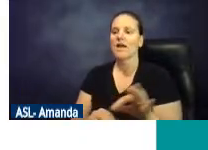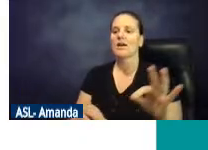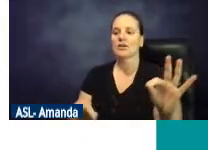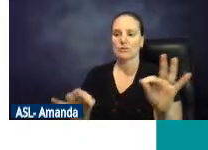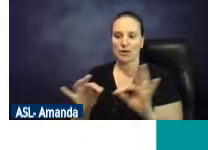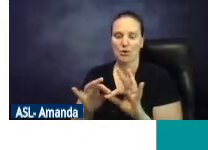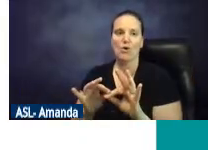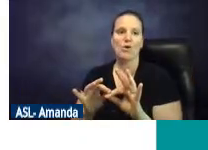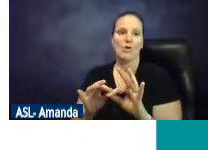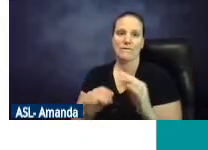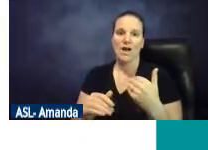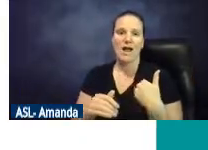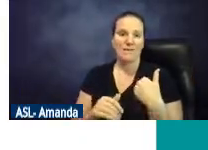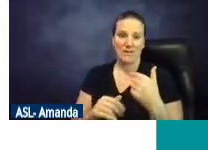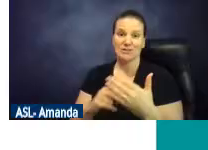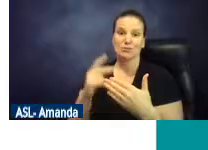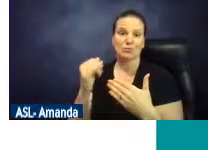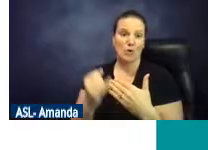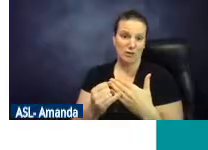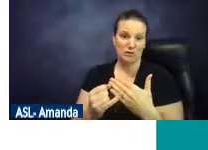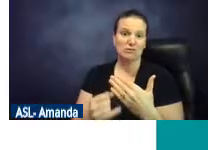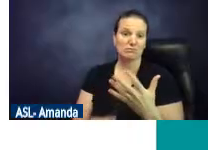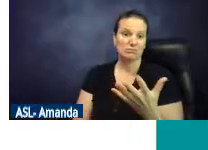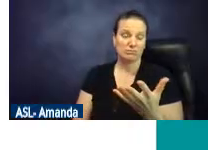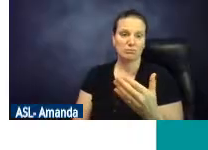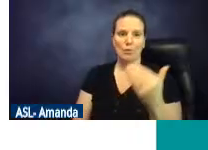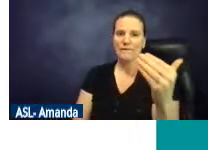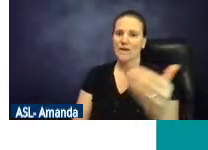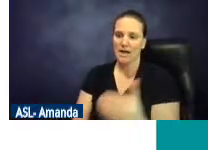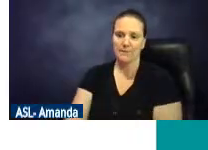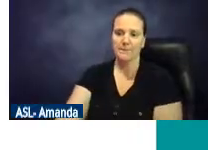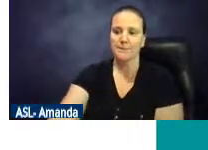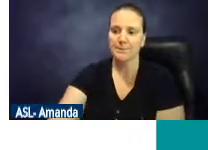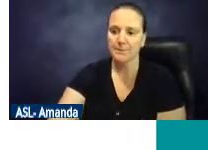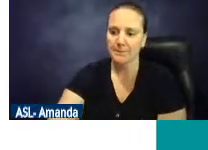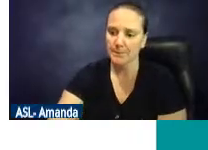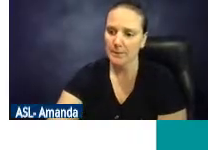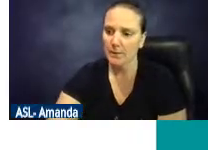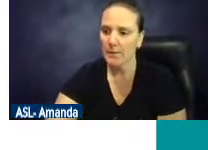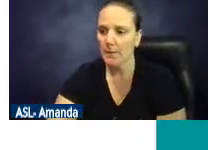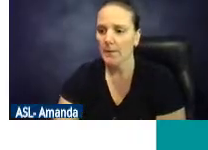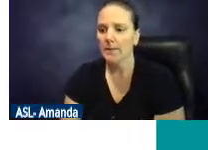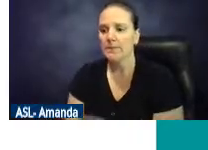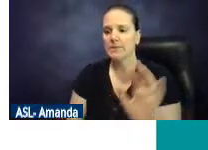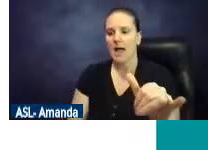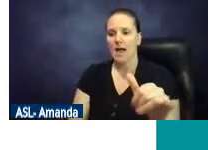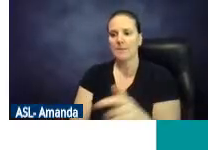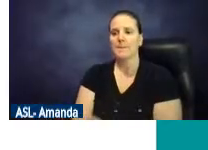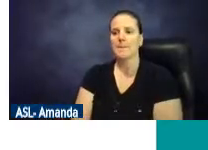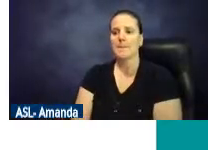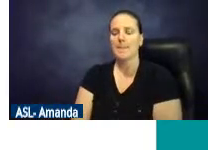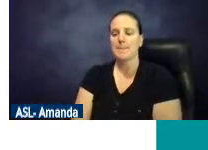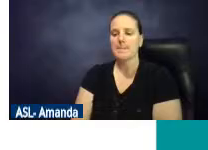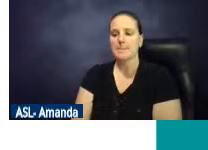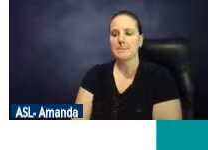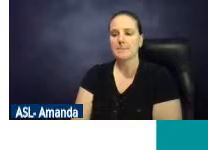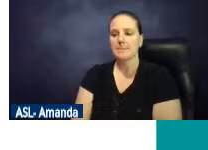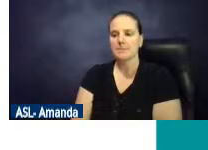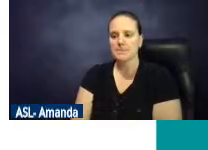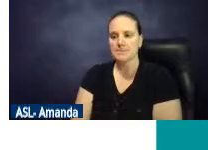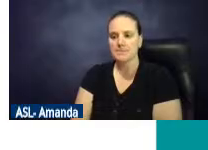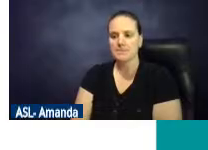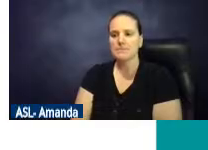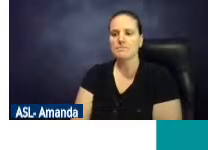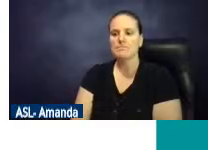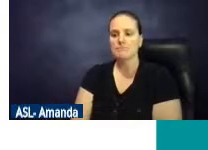to having this project move ahead in a coordinated way. And once again, the